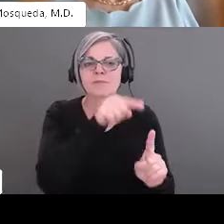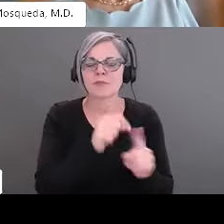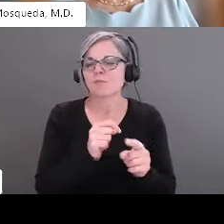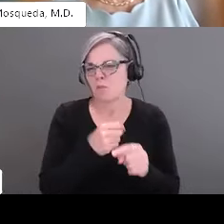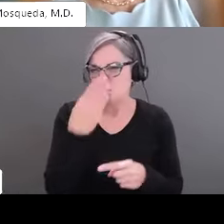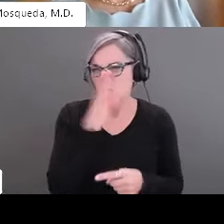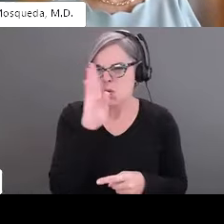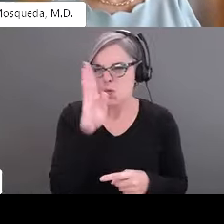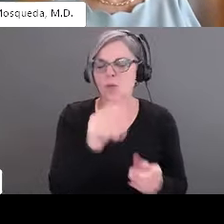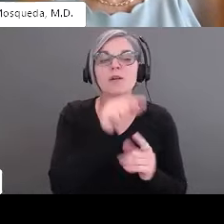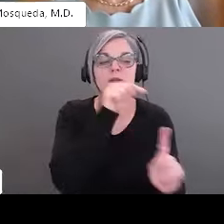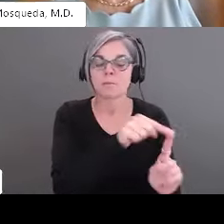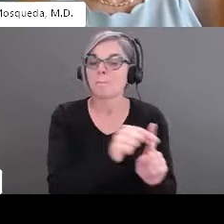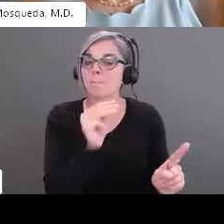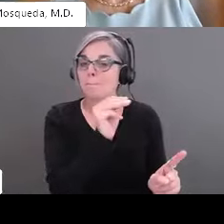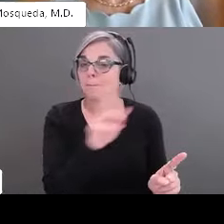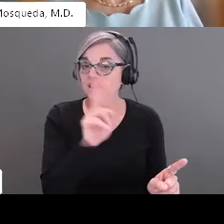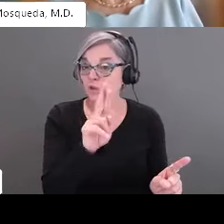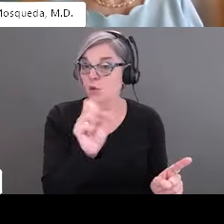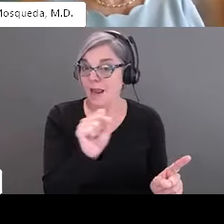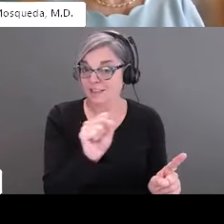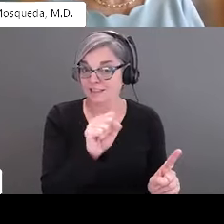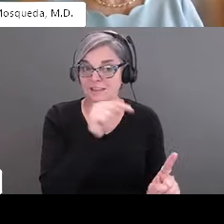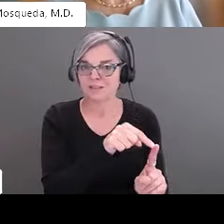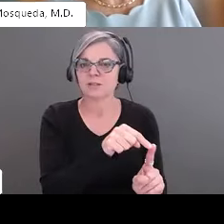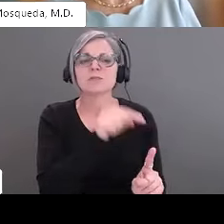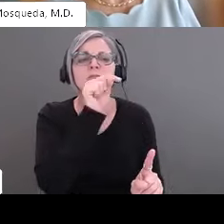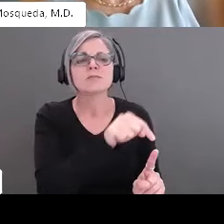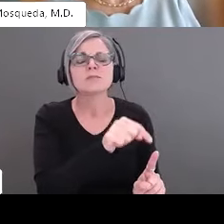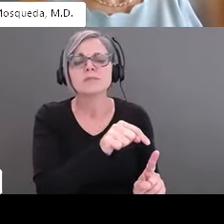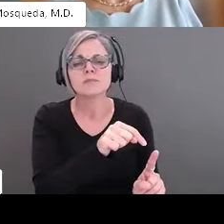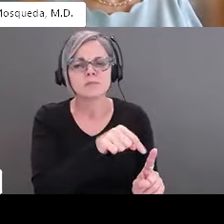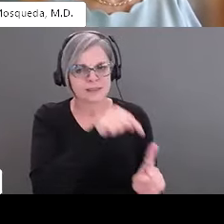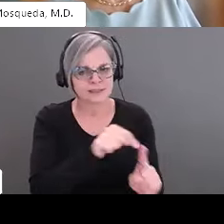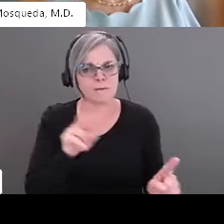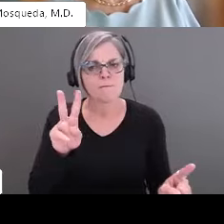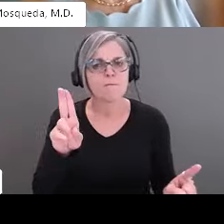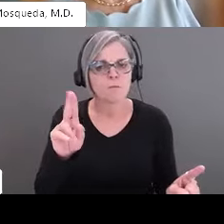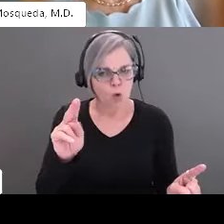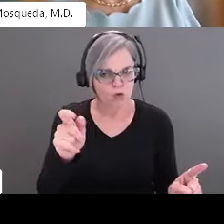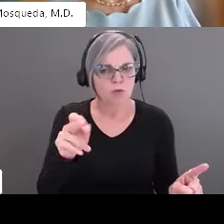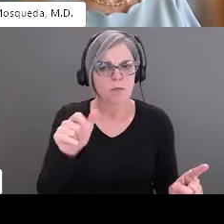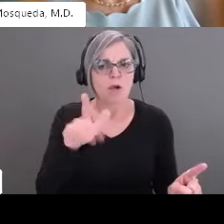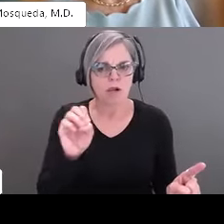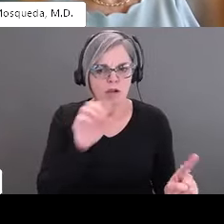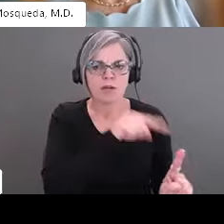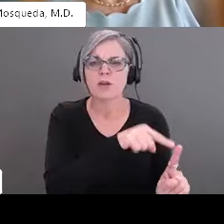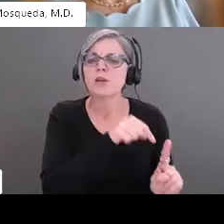S, what are some of the things that you think make him more likely to become victimized?